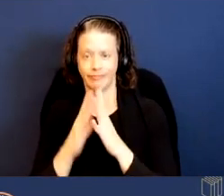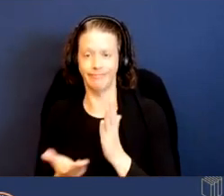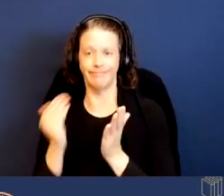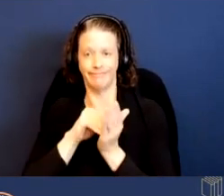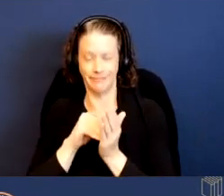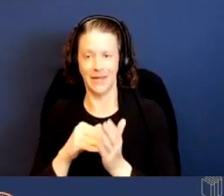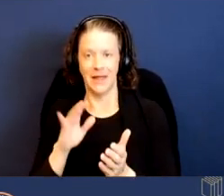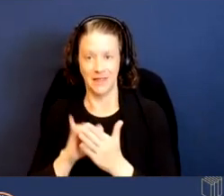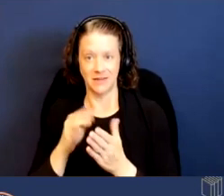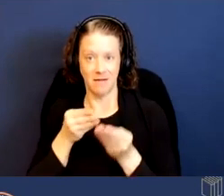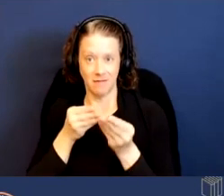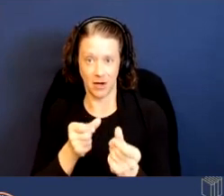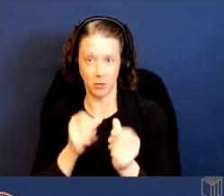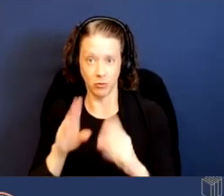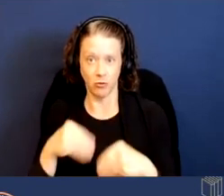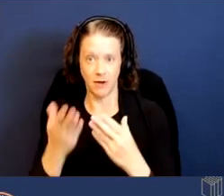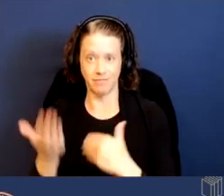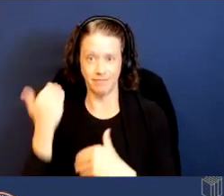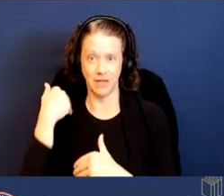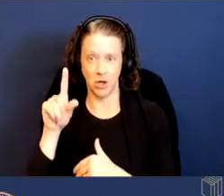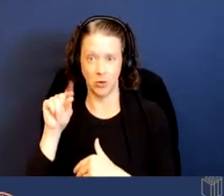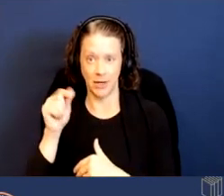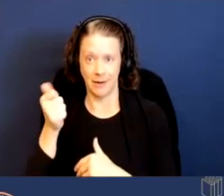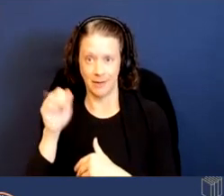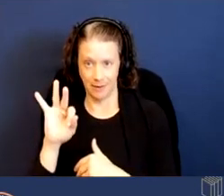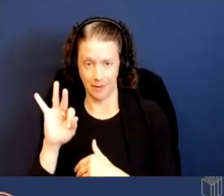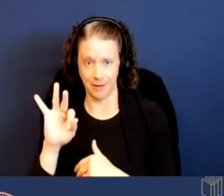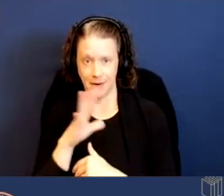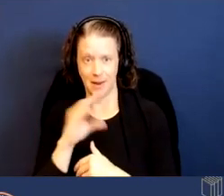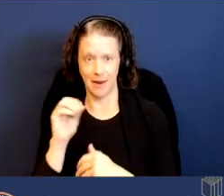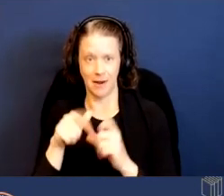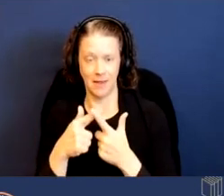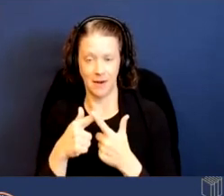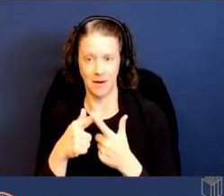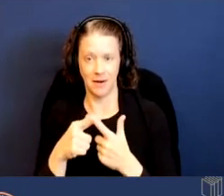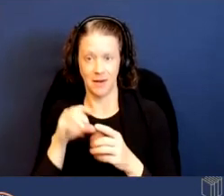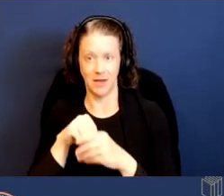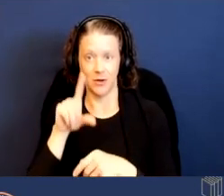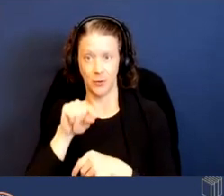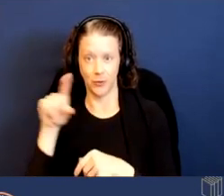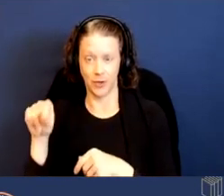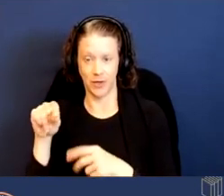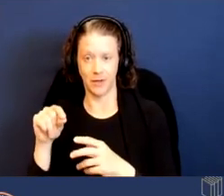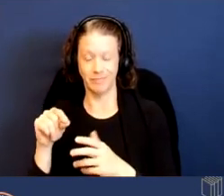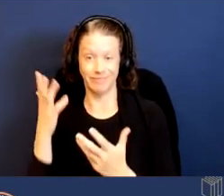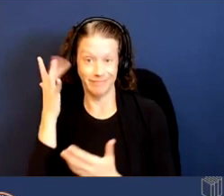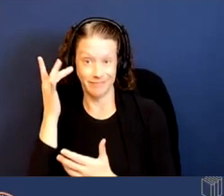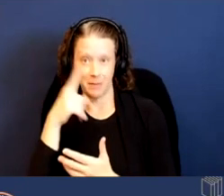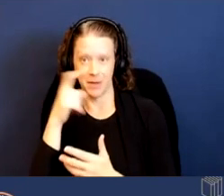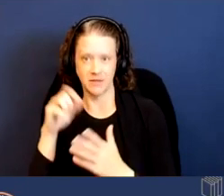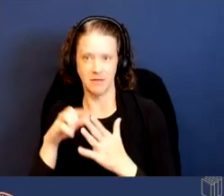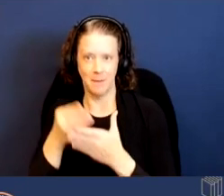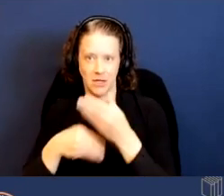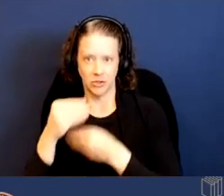initially provided in 2019. And then in 2020, mostly due to the budget crisis that